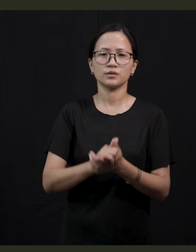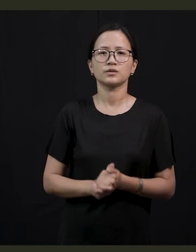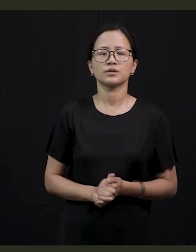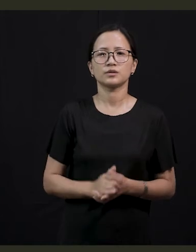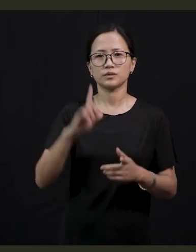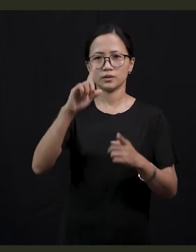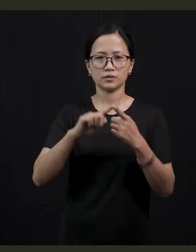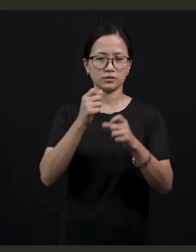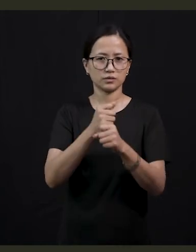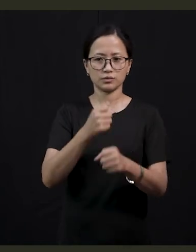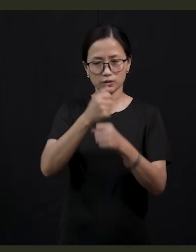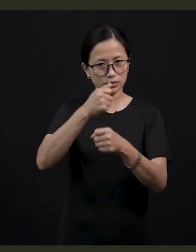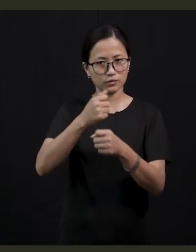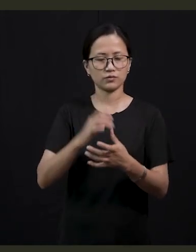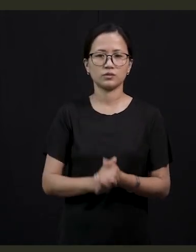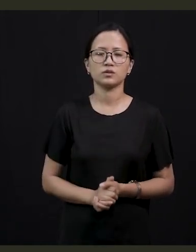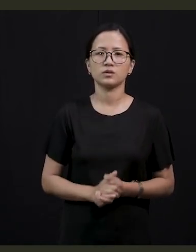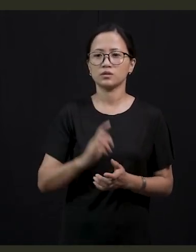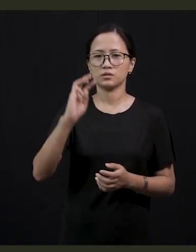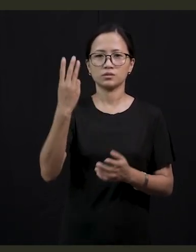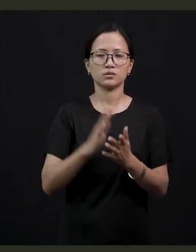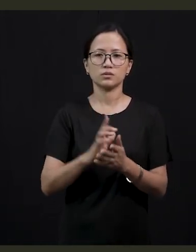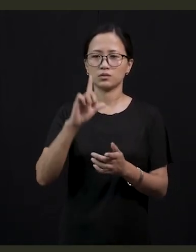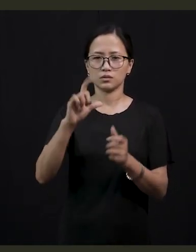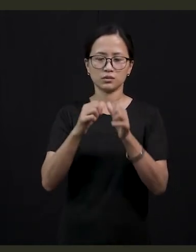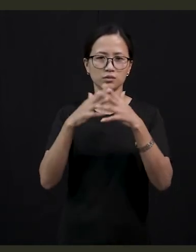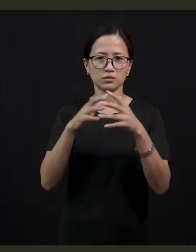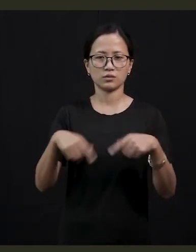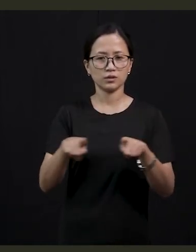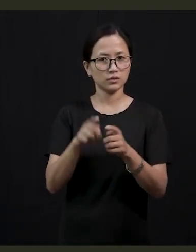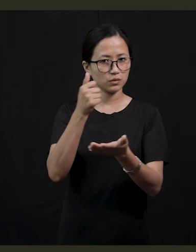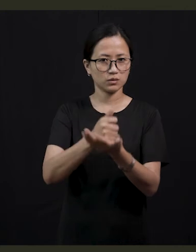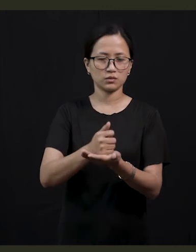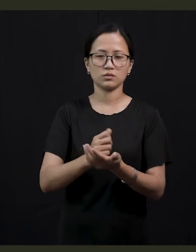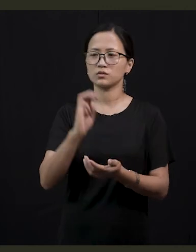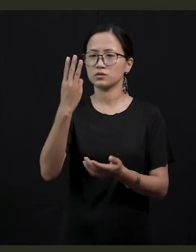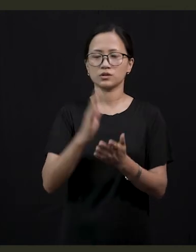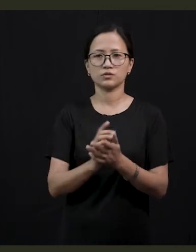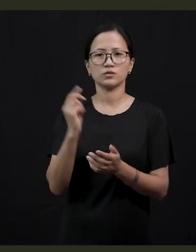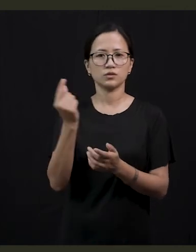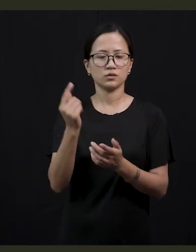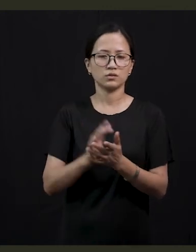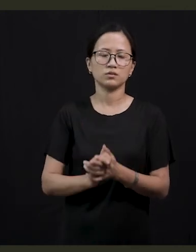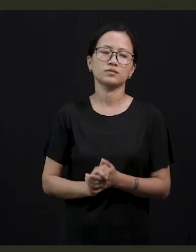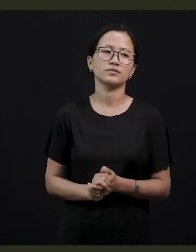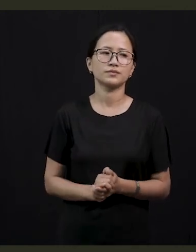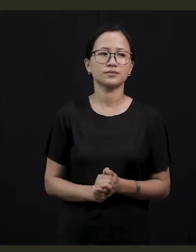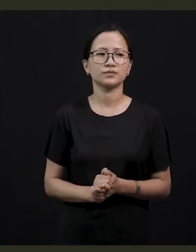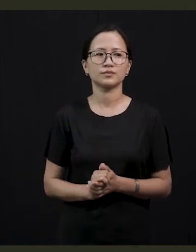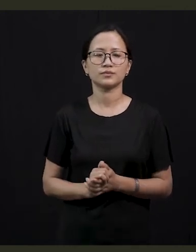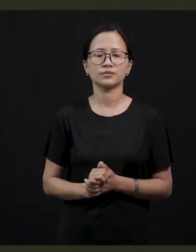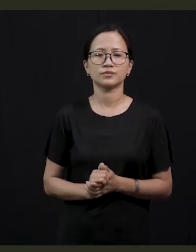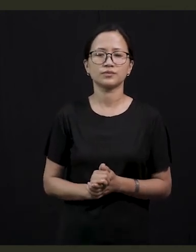the government. Then the third is the law and order, which is very important. So three functions of the state legislature. The